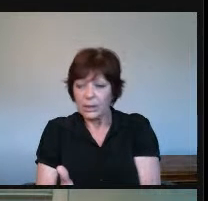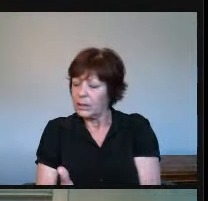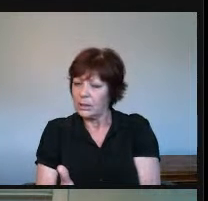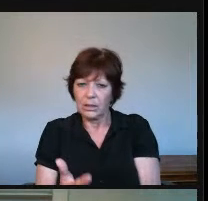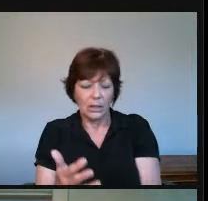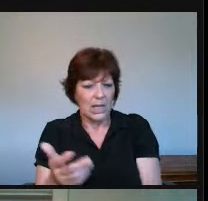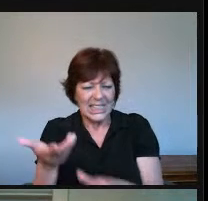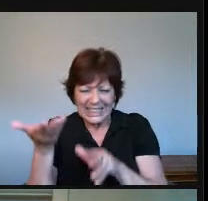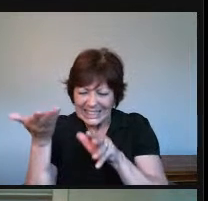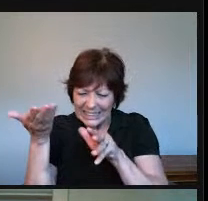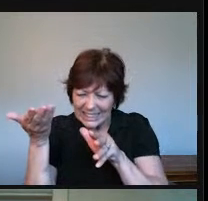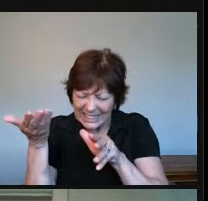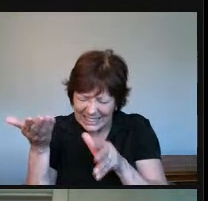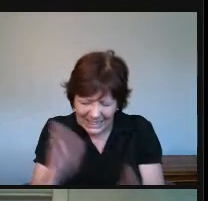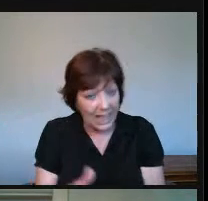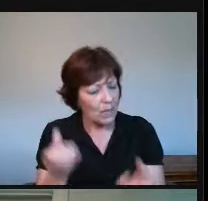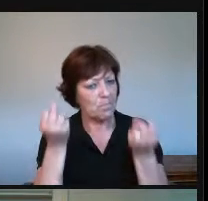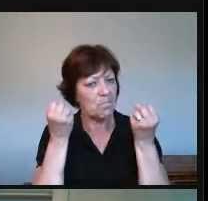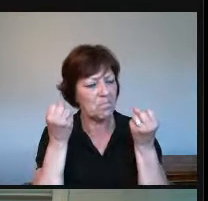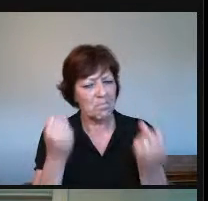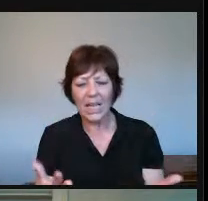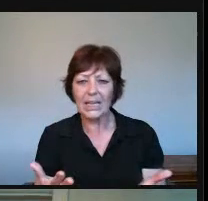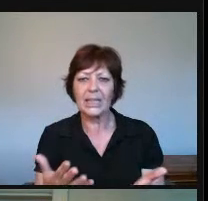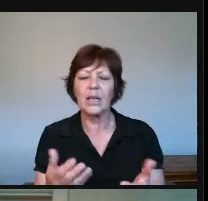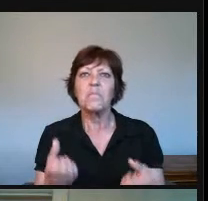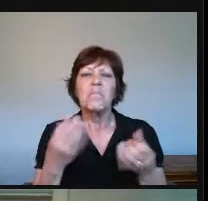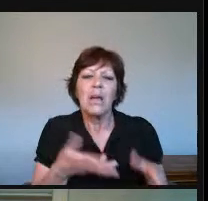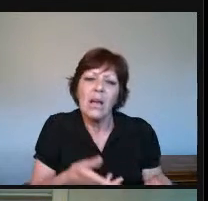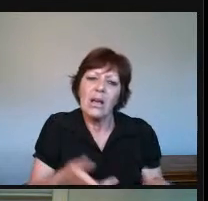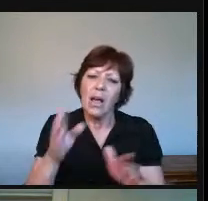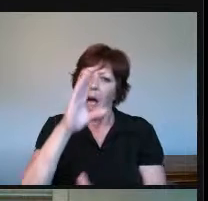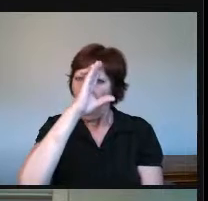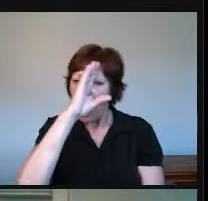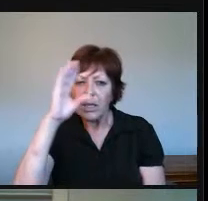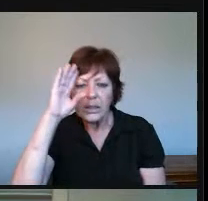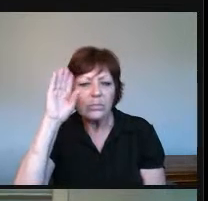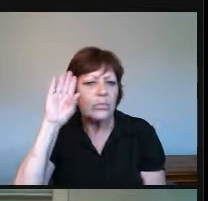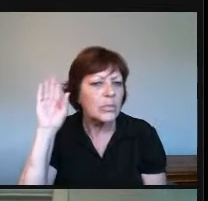disproportionate amount of deaths. High rate of hospitalizations, as you know, in New York